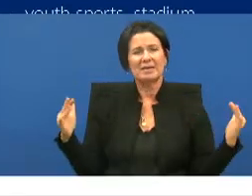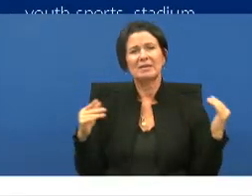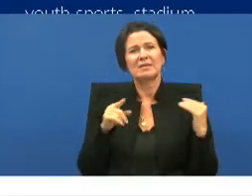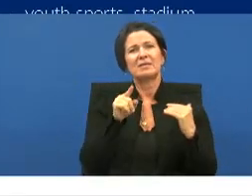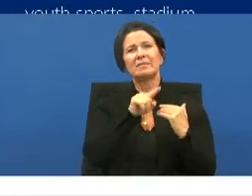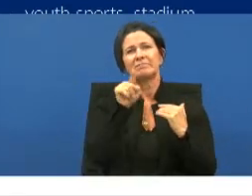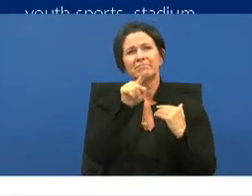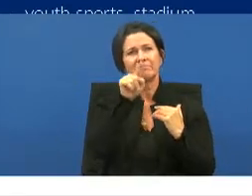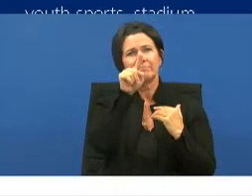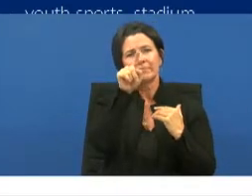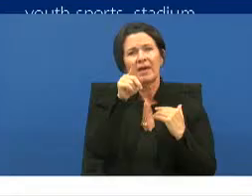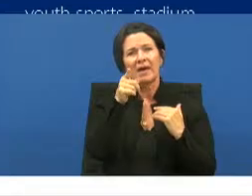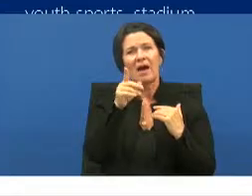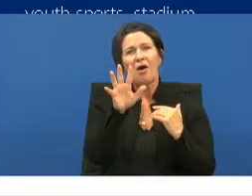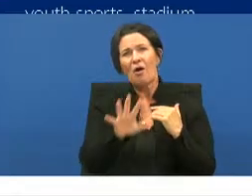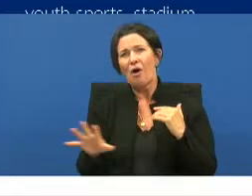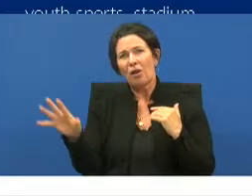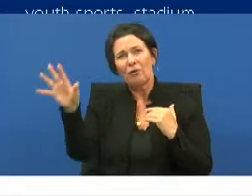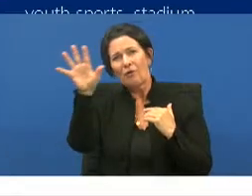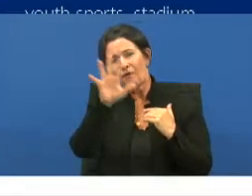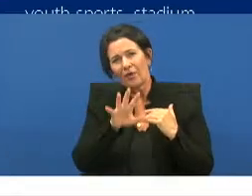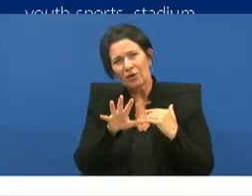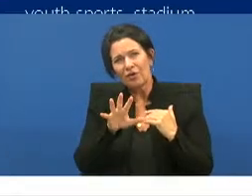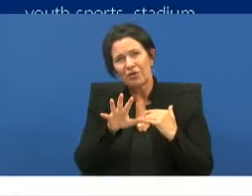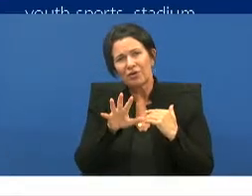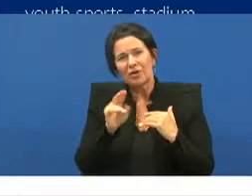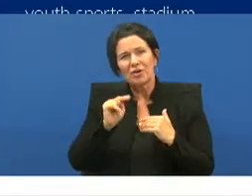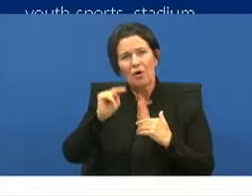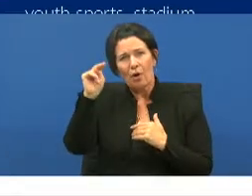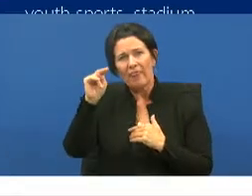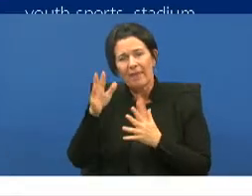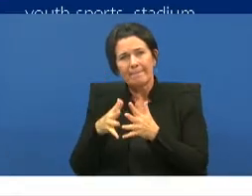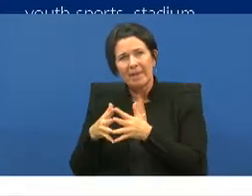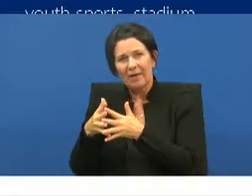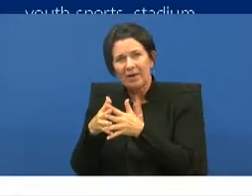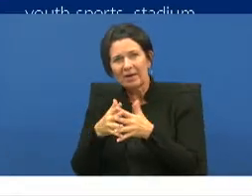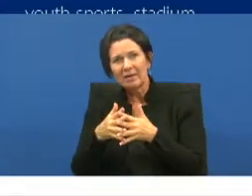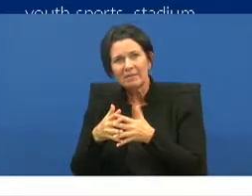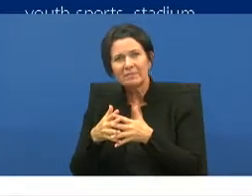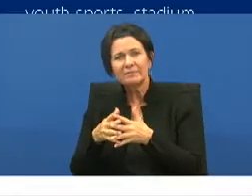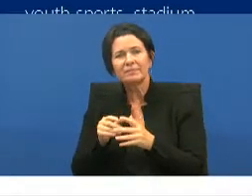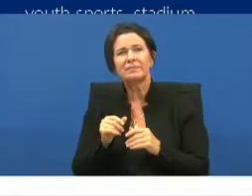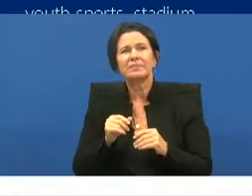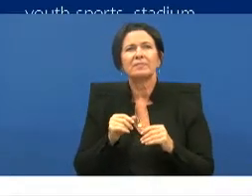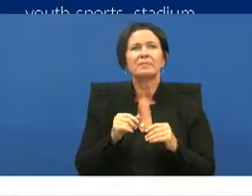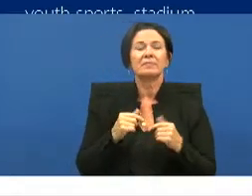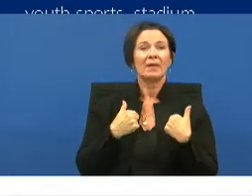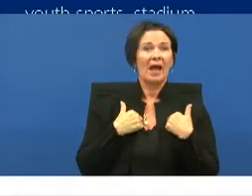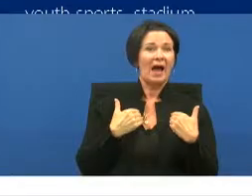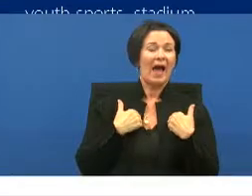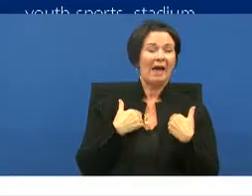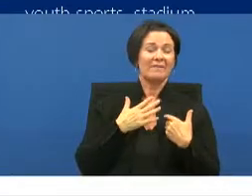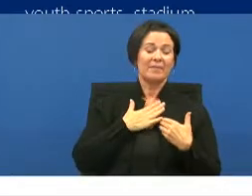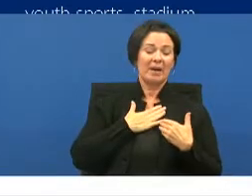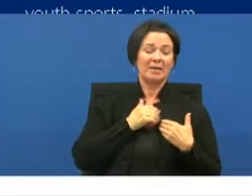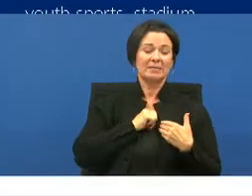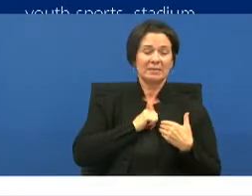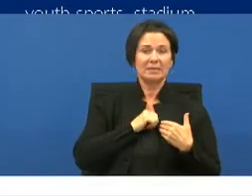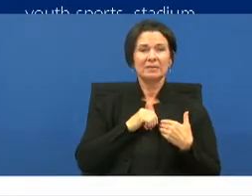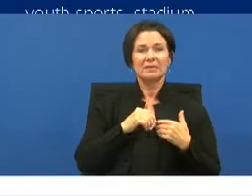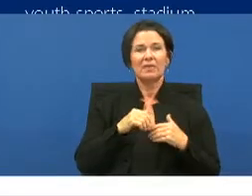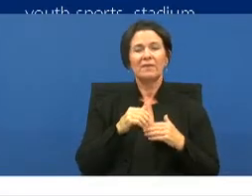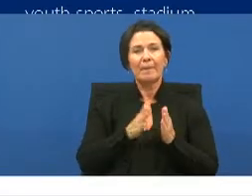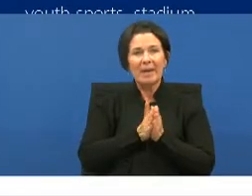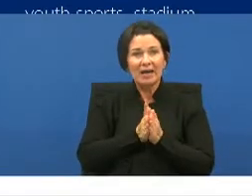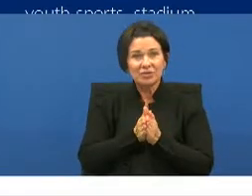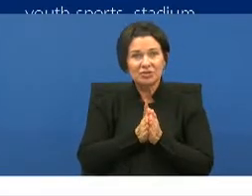all throughout this region especially, but all throughout North America. And I have a personal passion for headquarter hotels and making sure